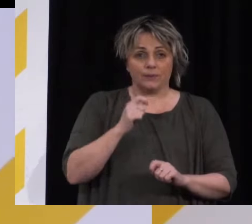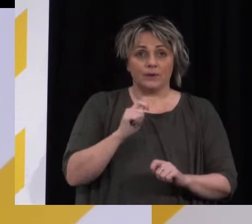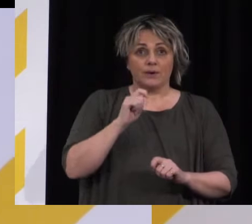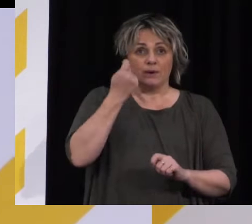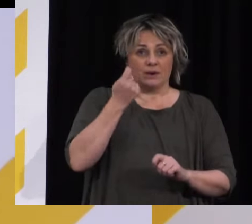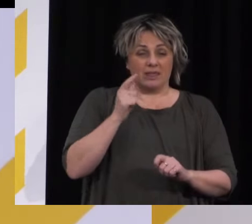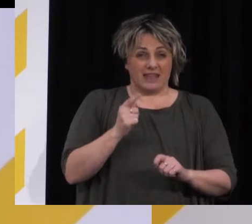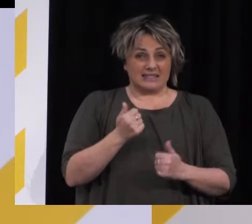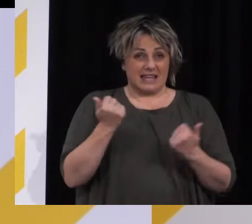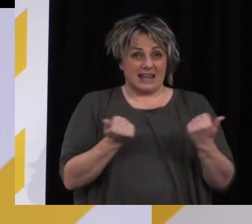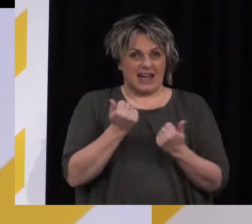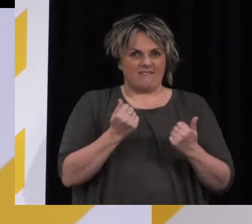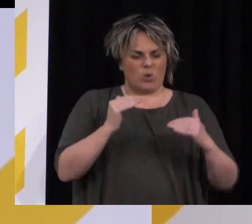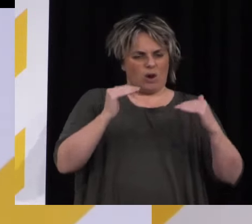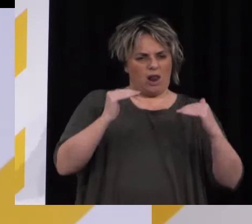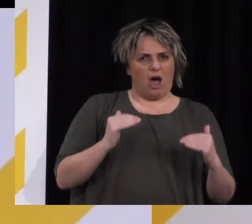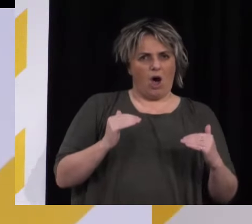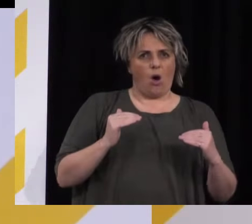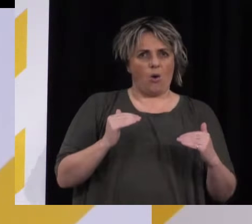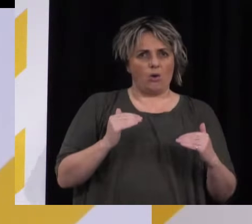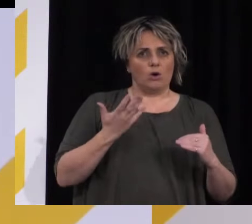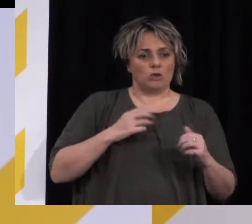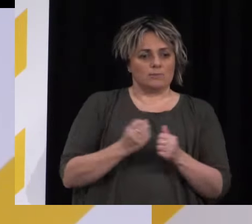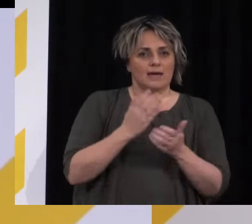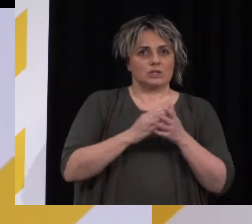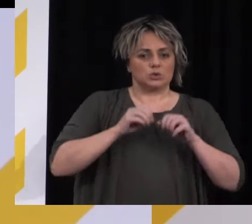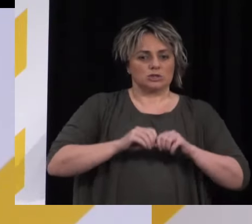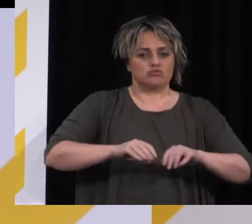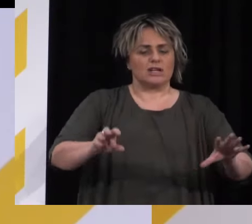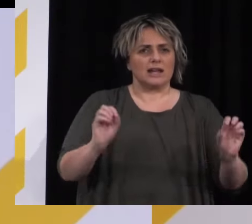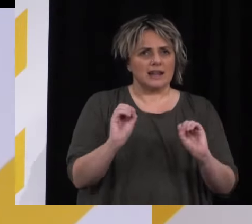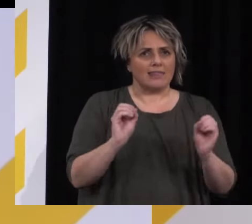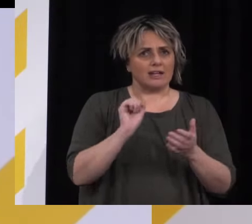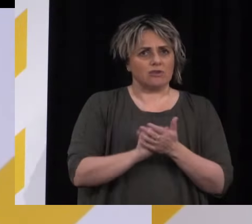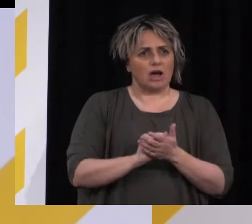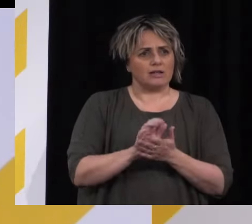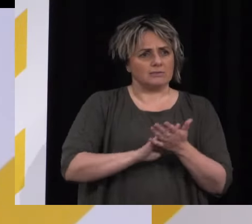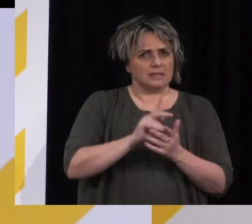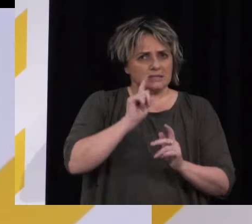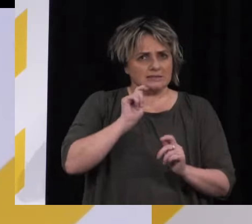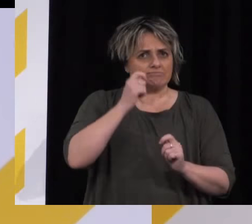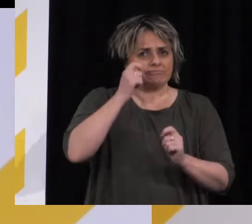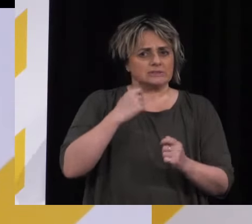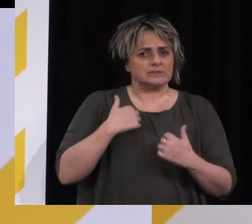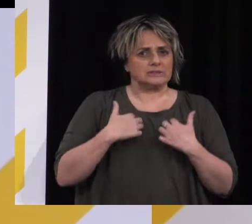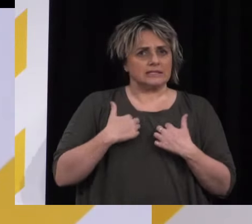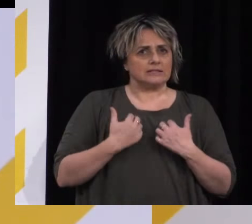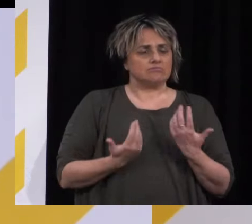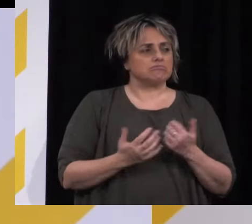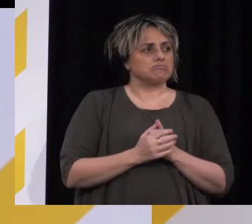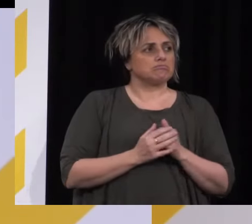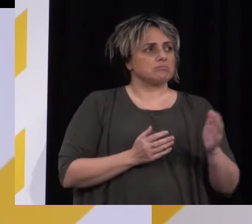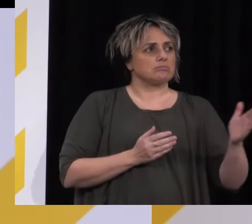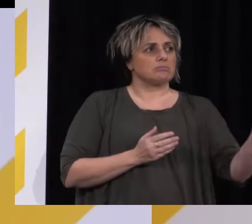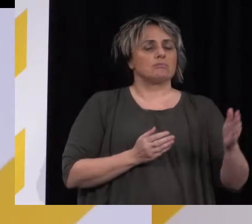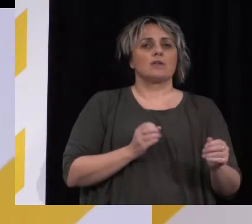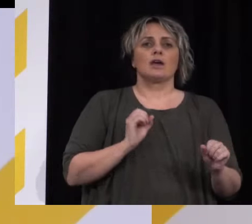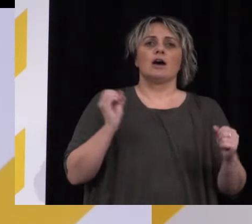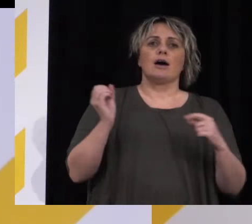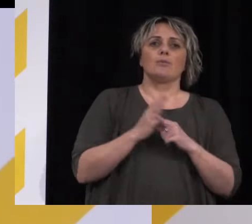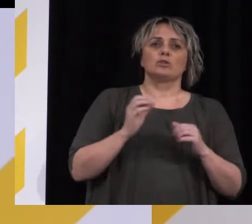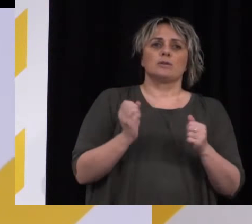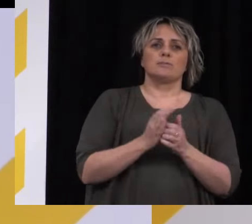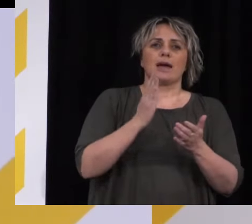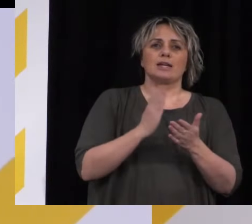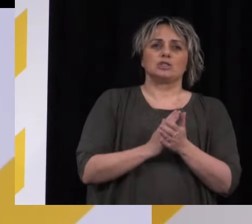isn't transmission that's, out there that could be being picked up? The important thing is to look at it over some